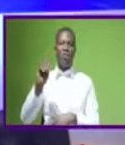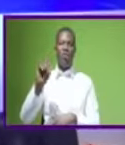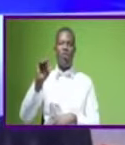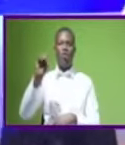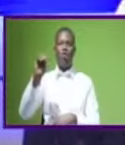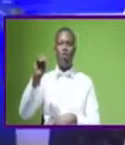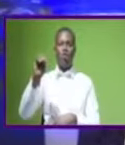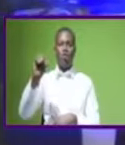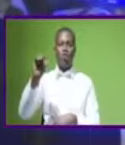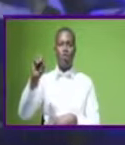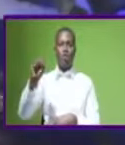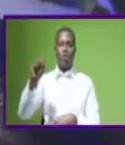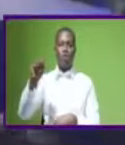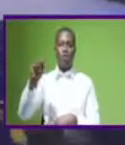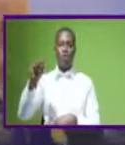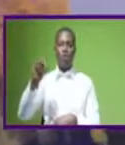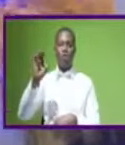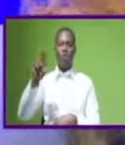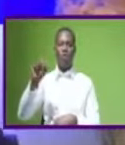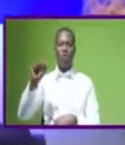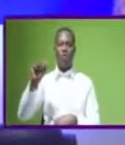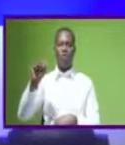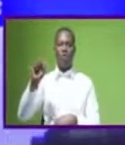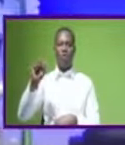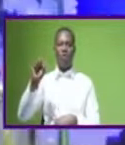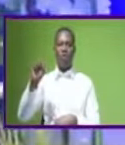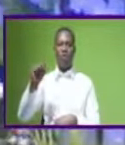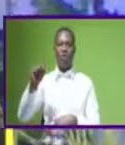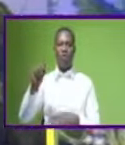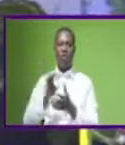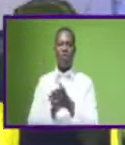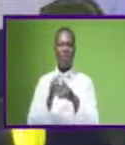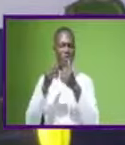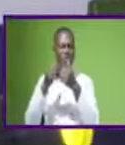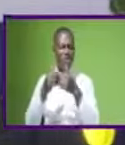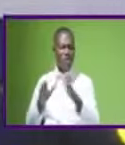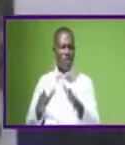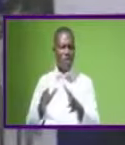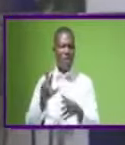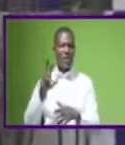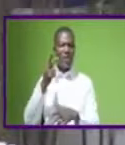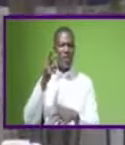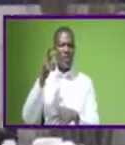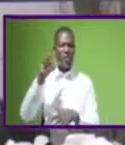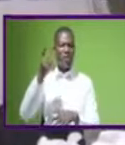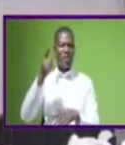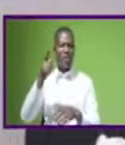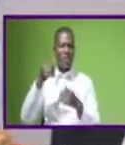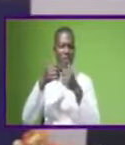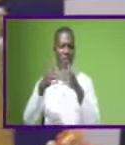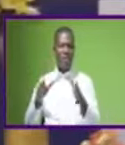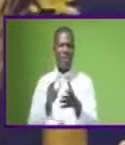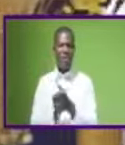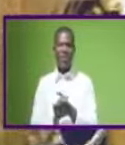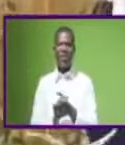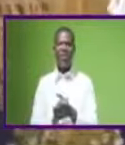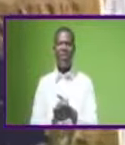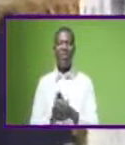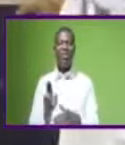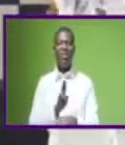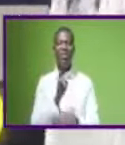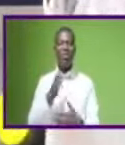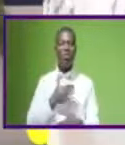Kakren kakren kakra. Me via 31st ni say kram. And I yadim